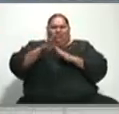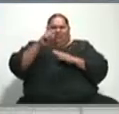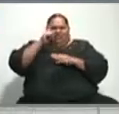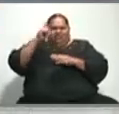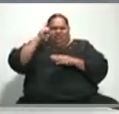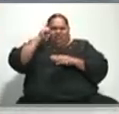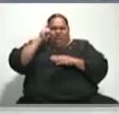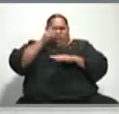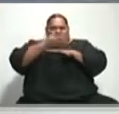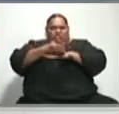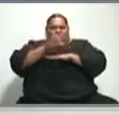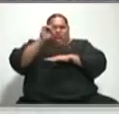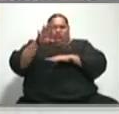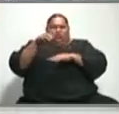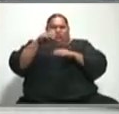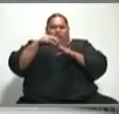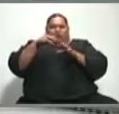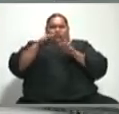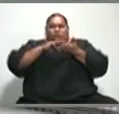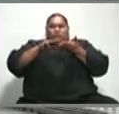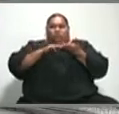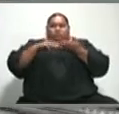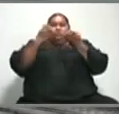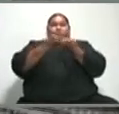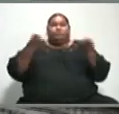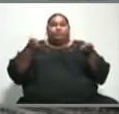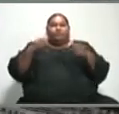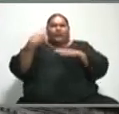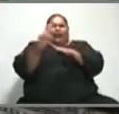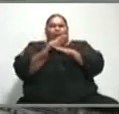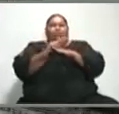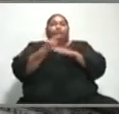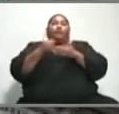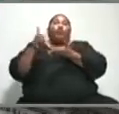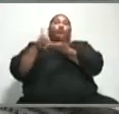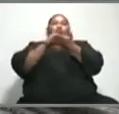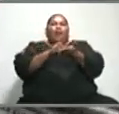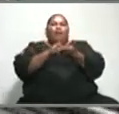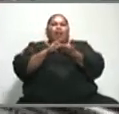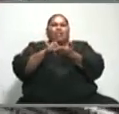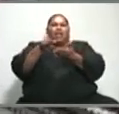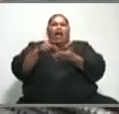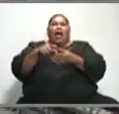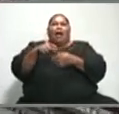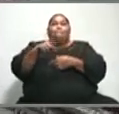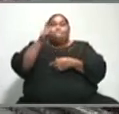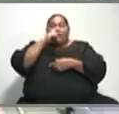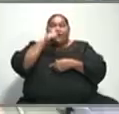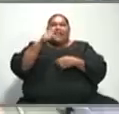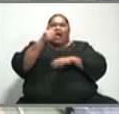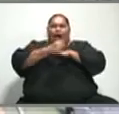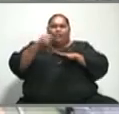over 10 million worth of medical equipment and ambulances donated by the government and people of